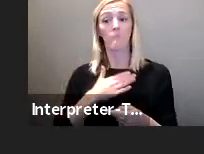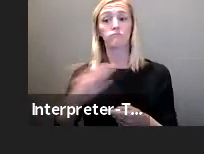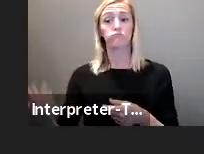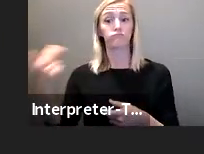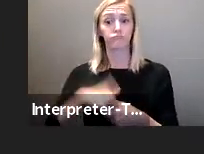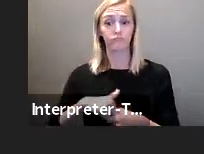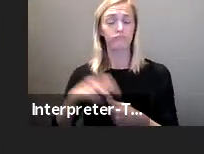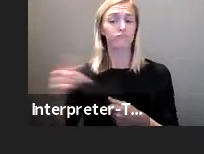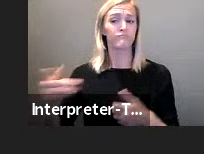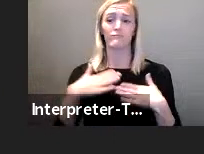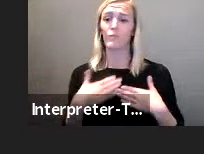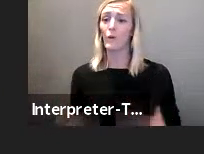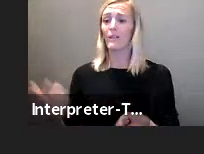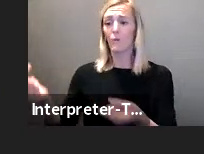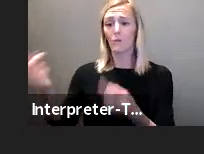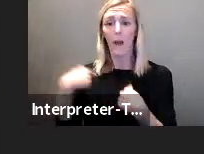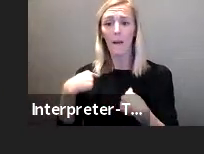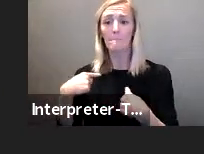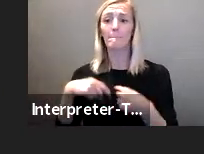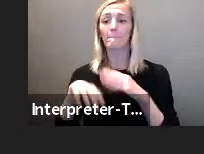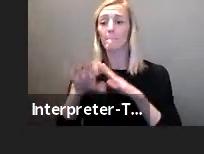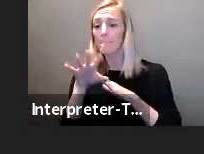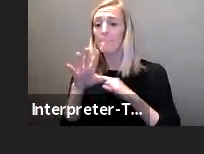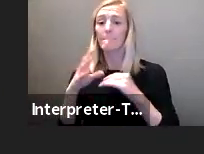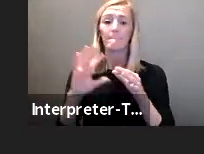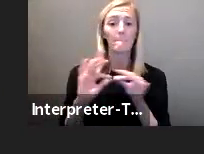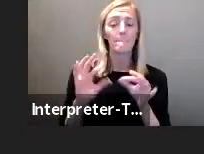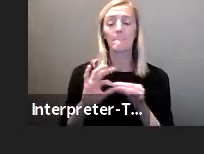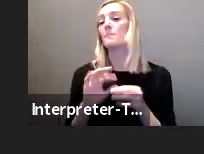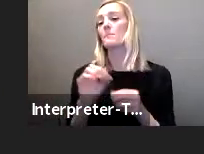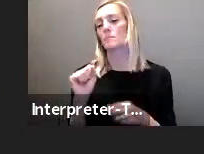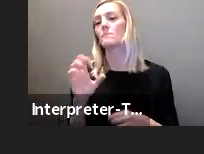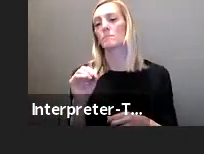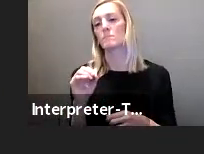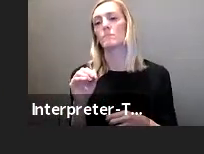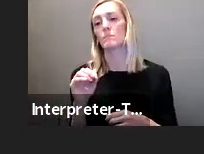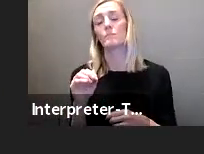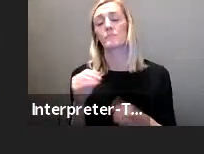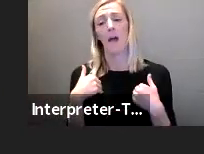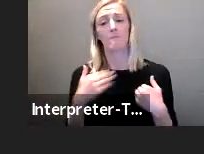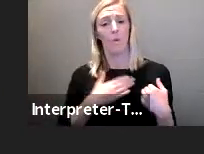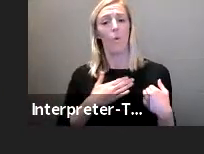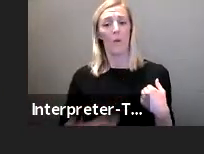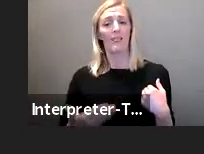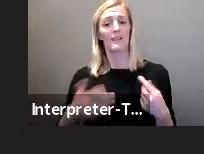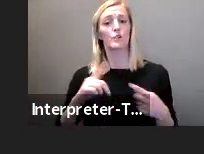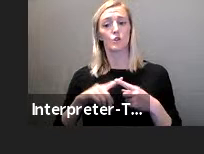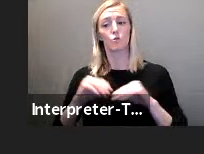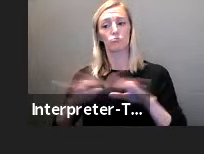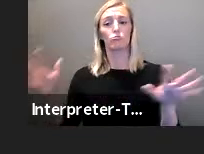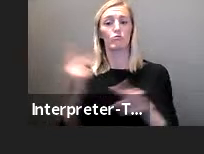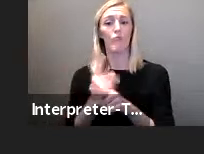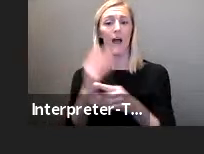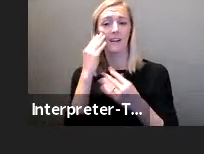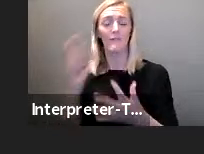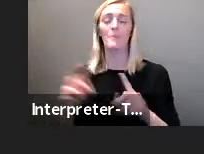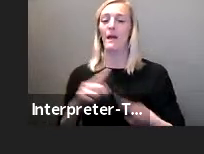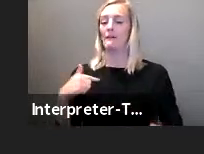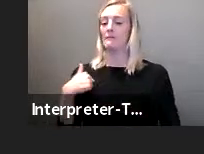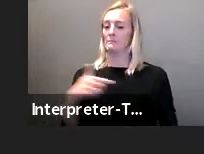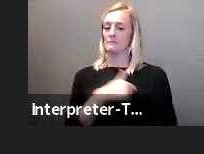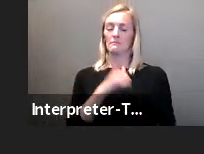to come out to do spots. So there's a willingness to put the information out. We just haven't been very good at